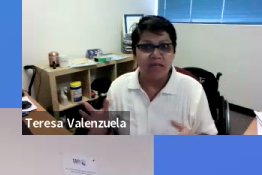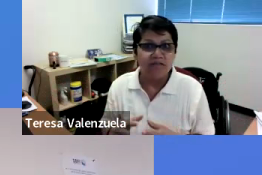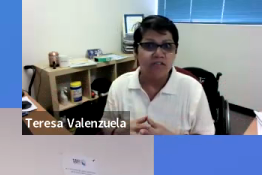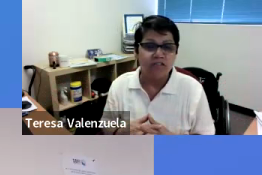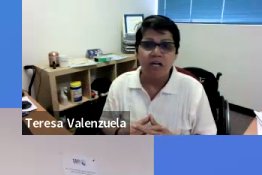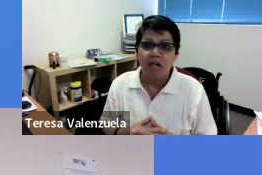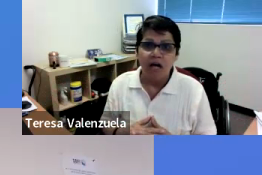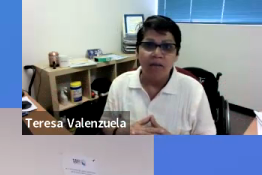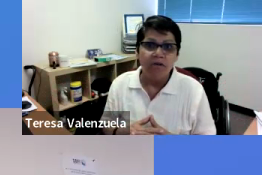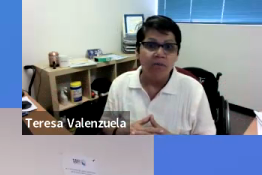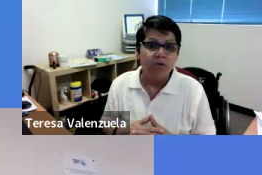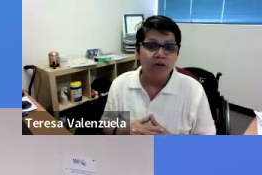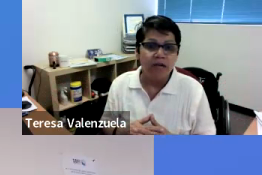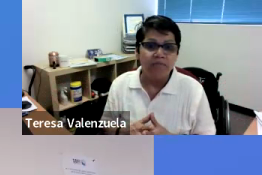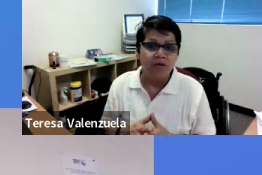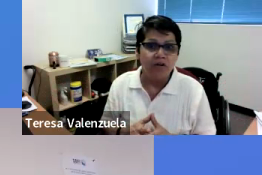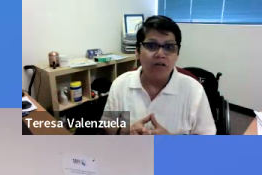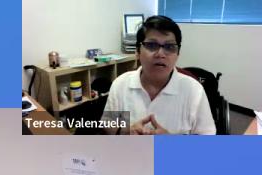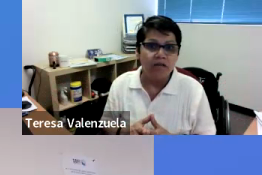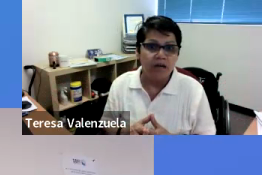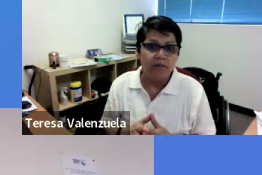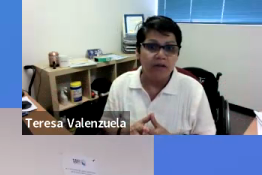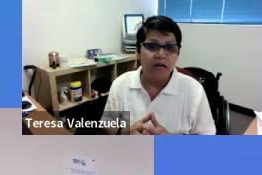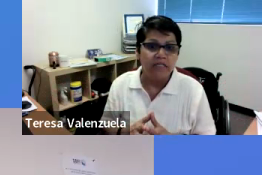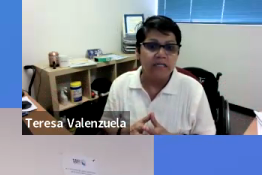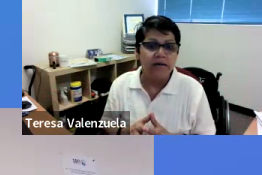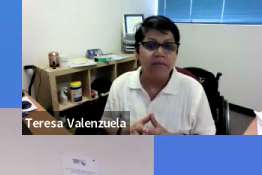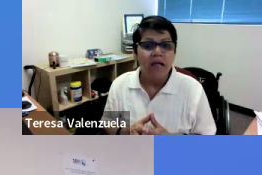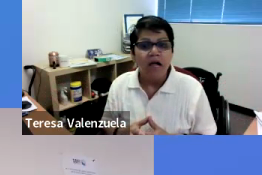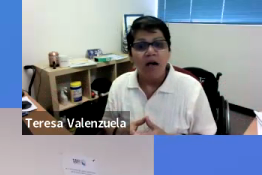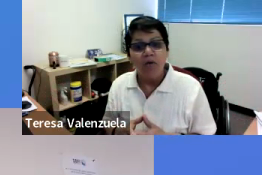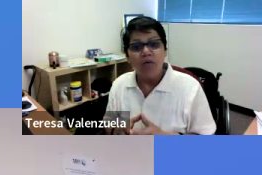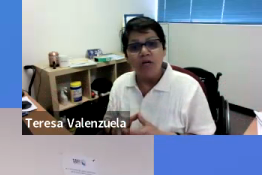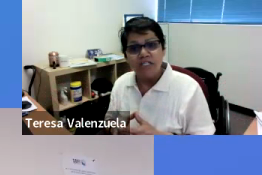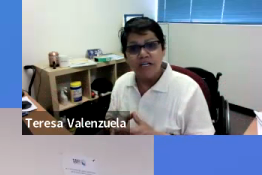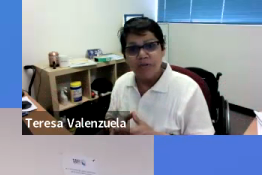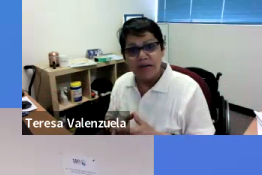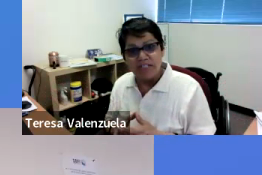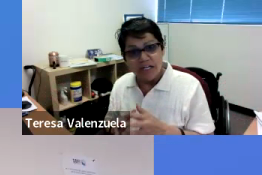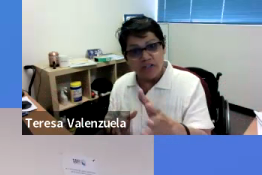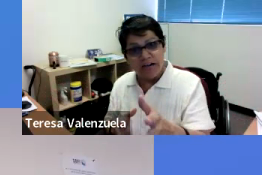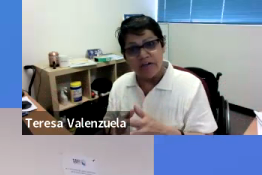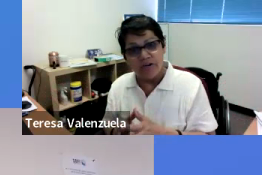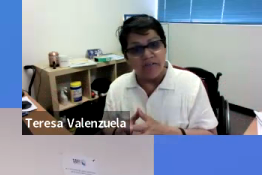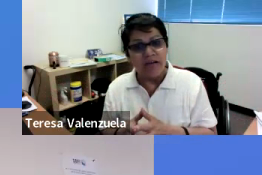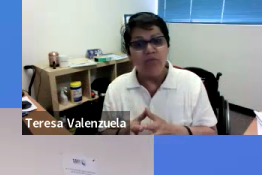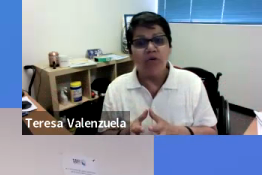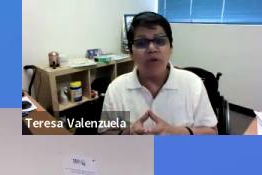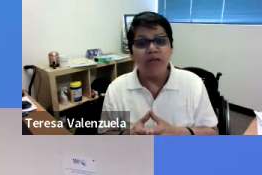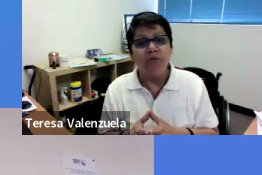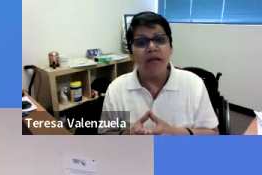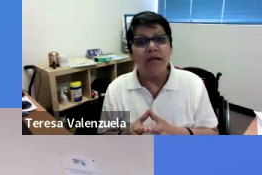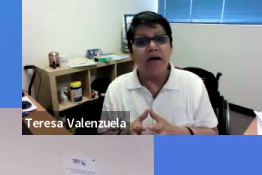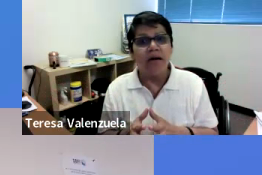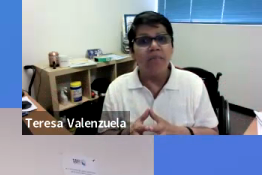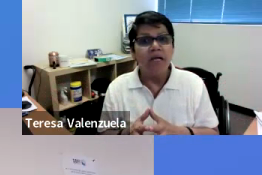built themselves just computer labs in order to help their clientele. Once a year, we have a signature annual event where